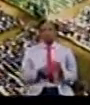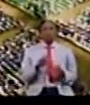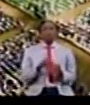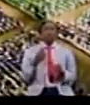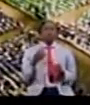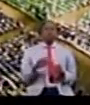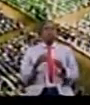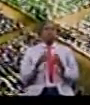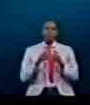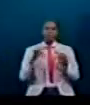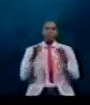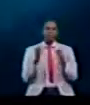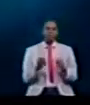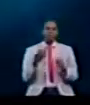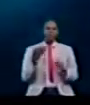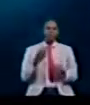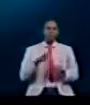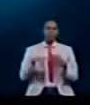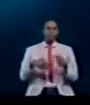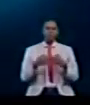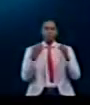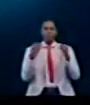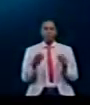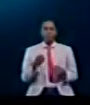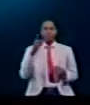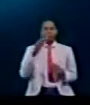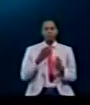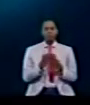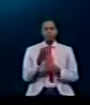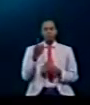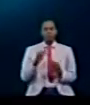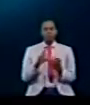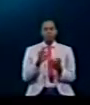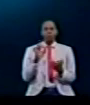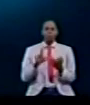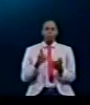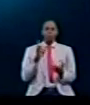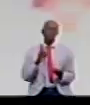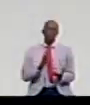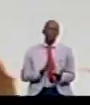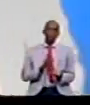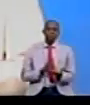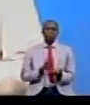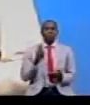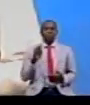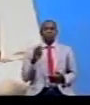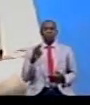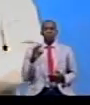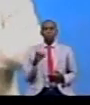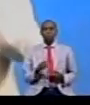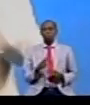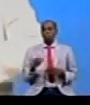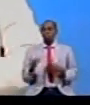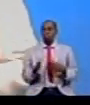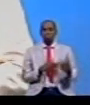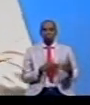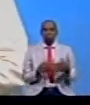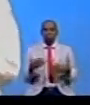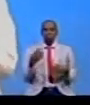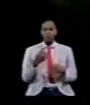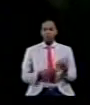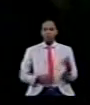grateful. Holy Father, we are grateful. Lord, we reference you tonight, oh God. Blessed be your name, oh God,